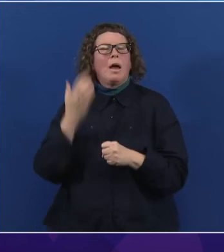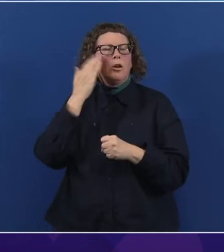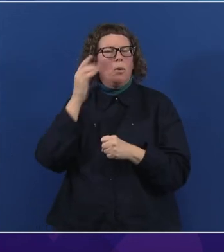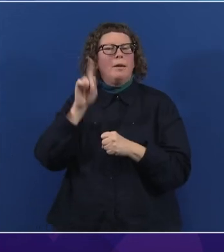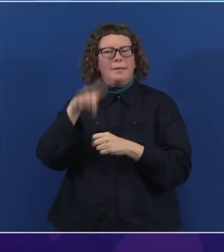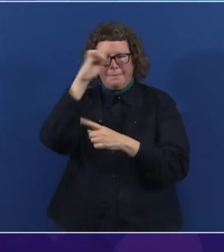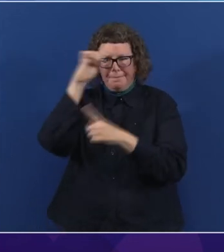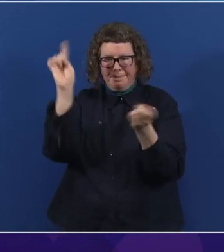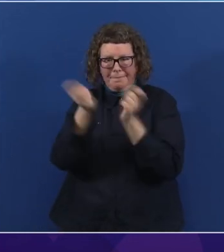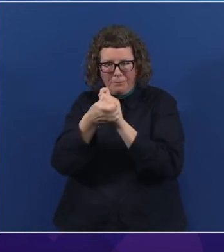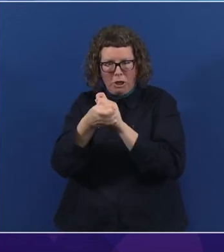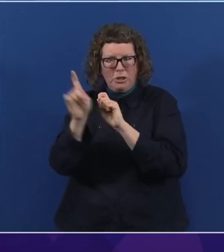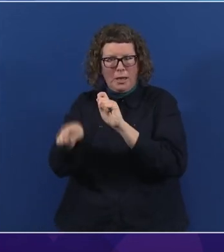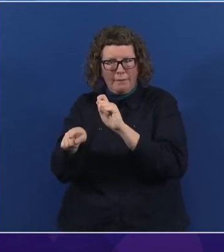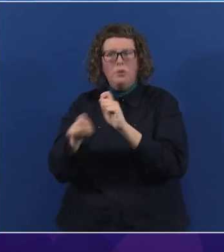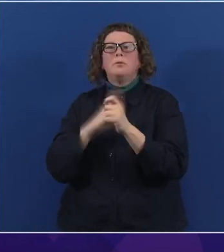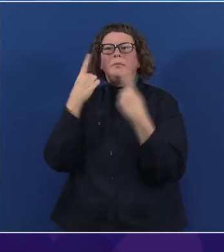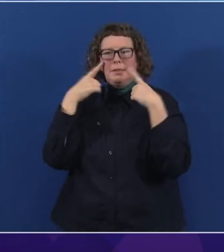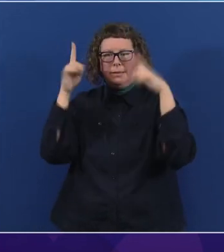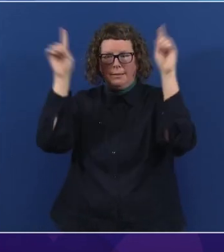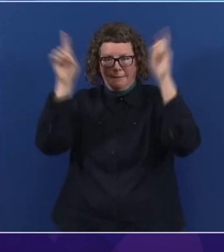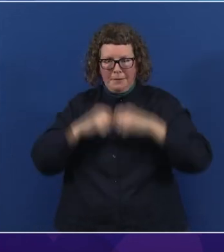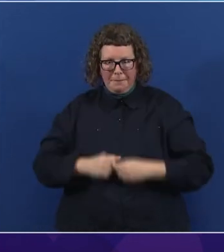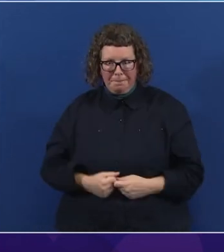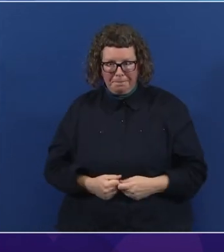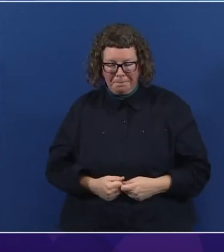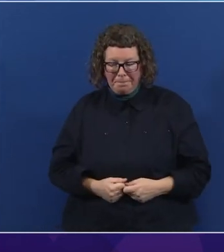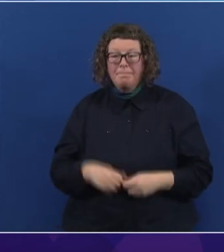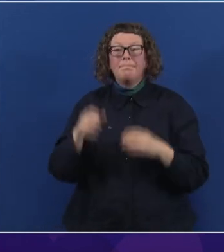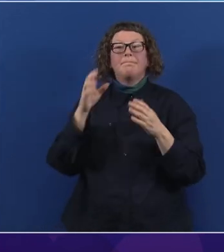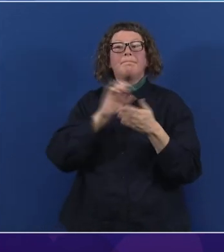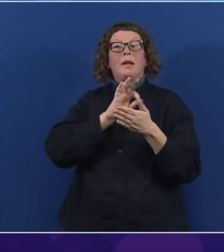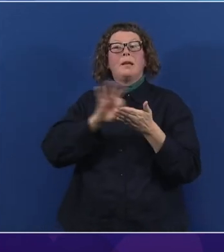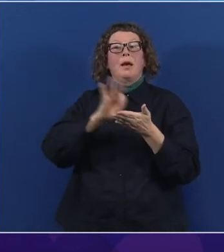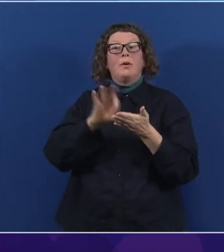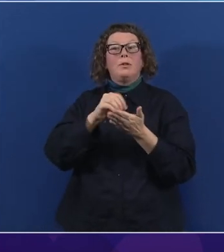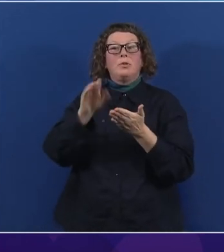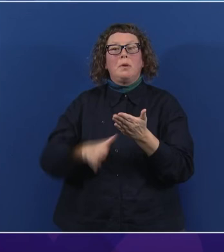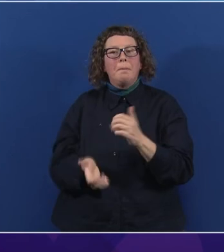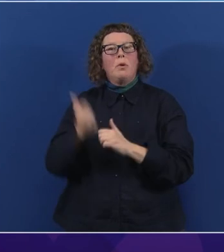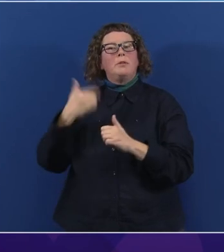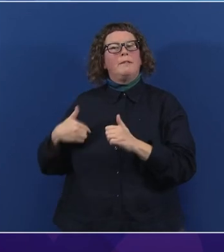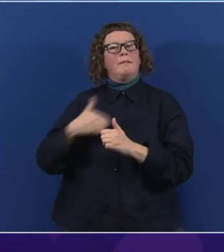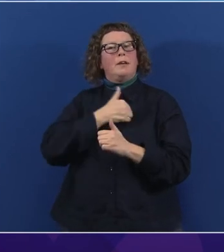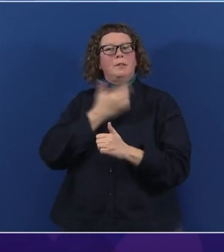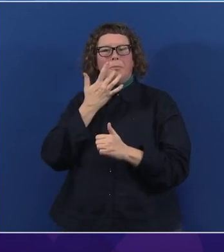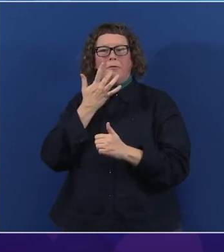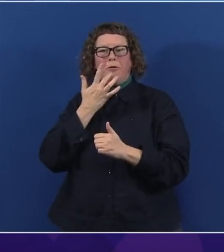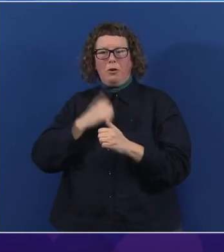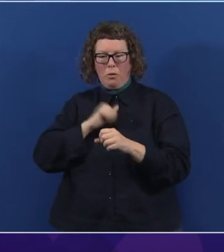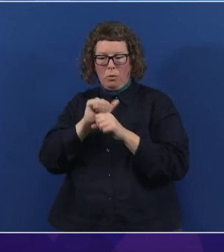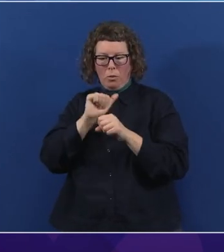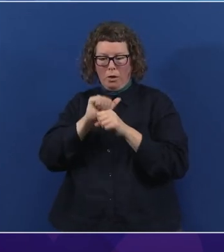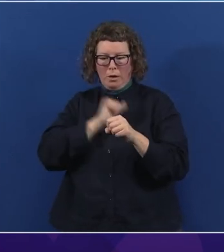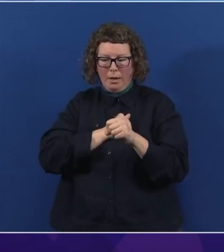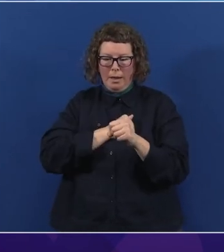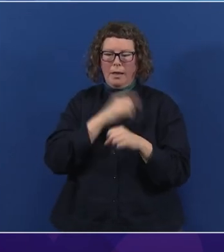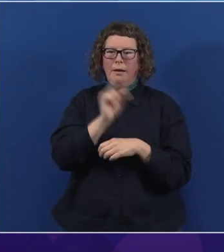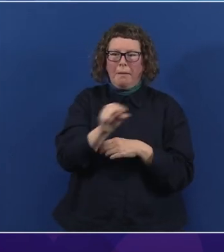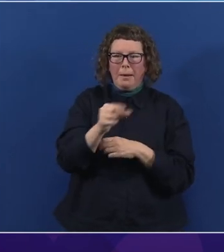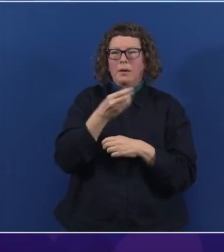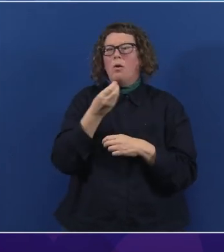change my mindset and finally make this work. As an accounting student, most of us strive to get a job either in the industry or in a public